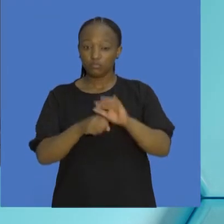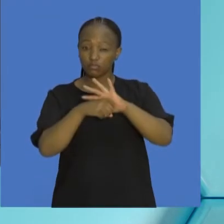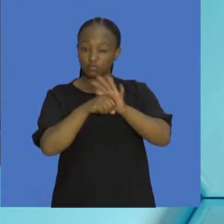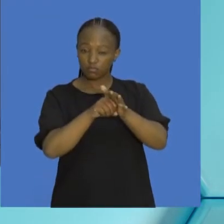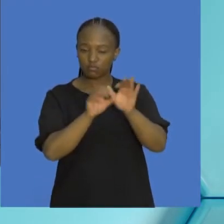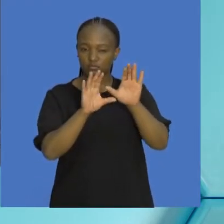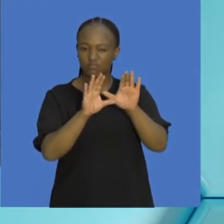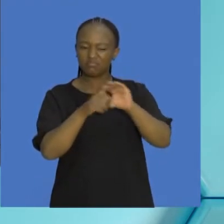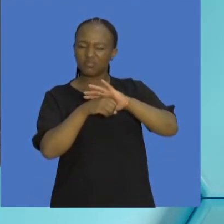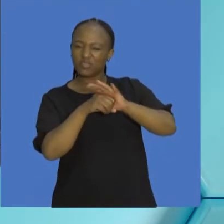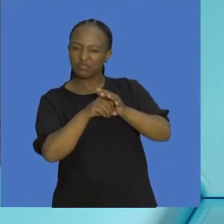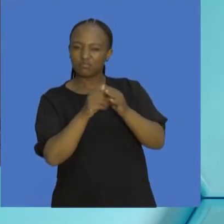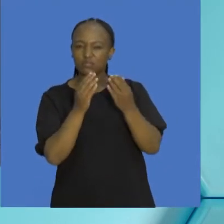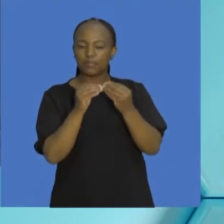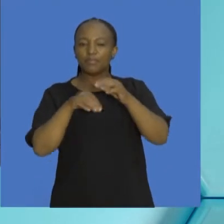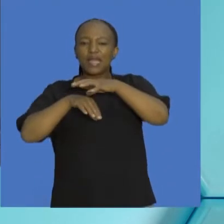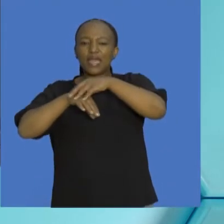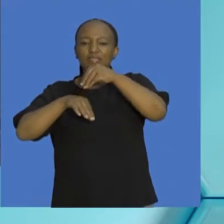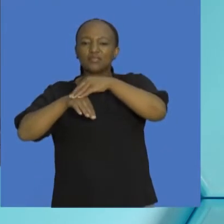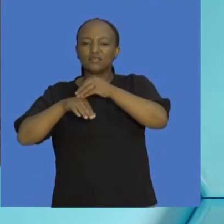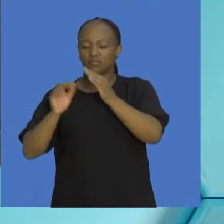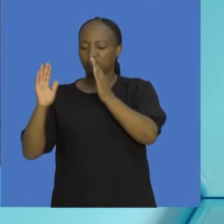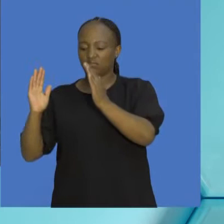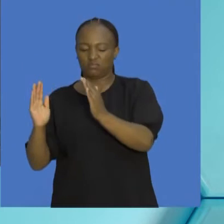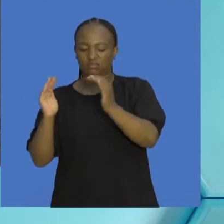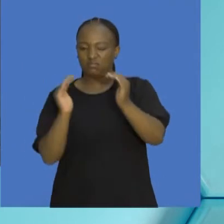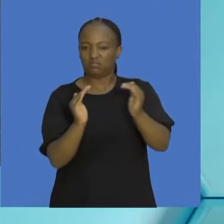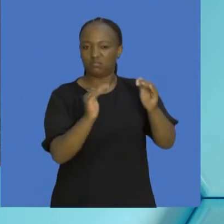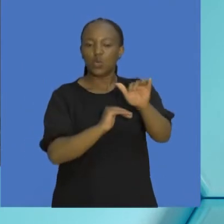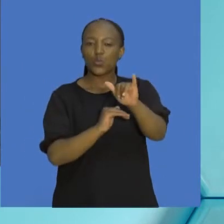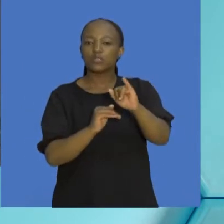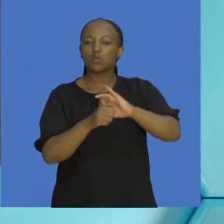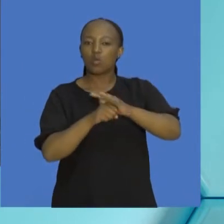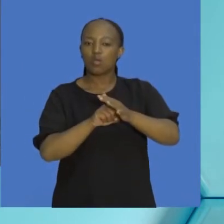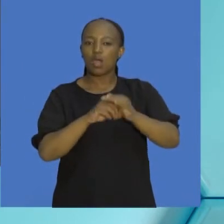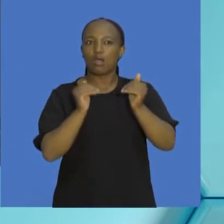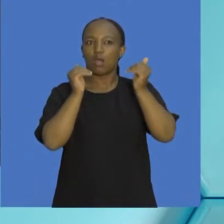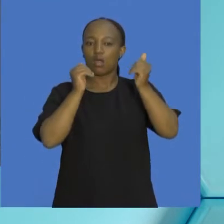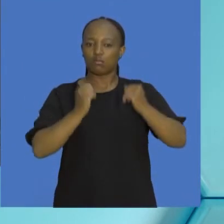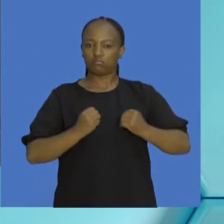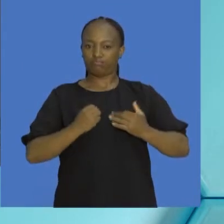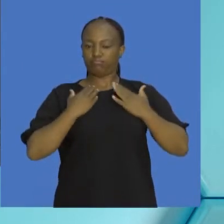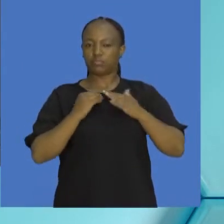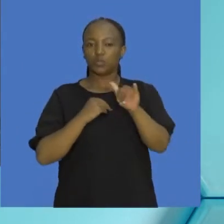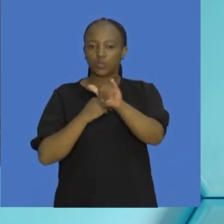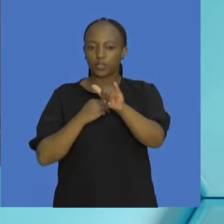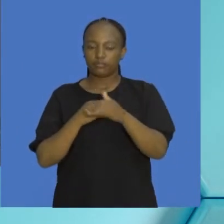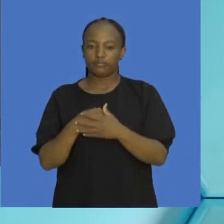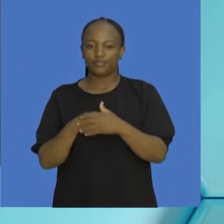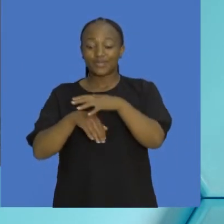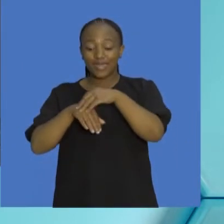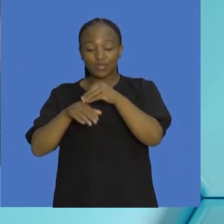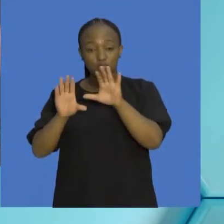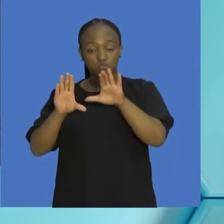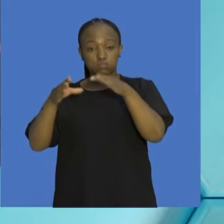pandemic. Look at which age is more affected by the COVID-19. Which class,